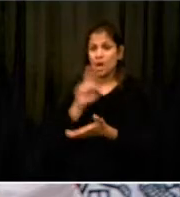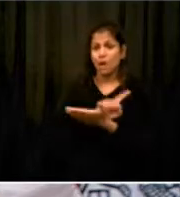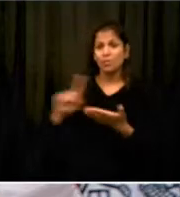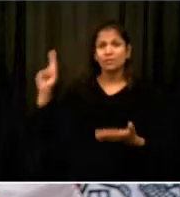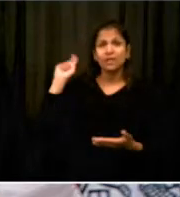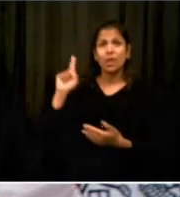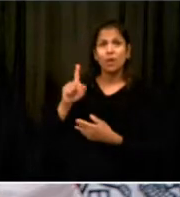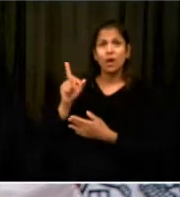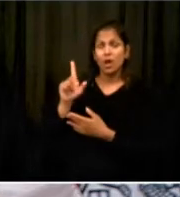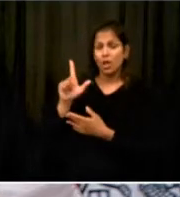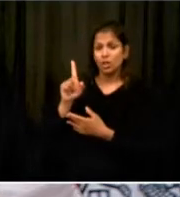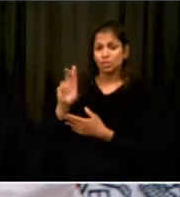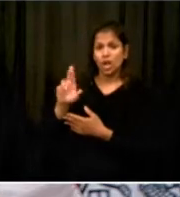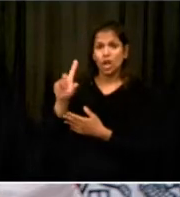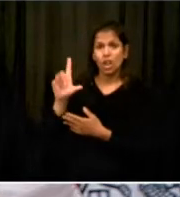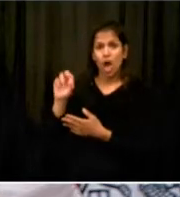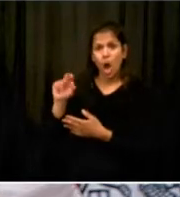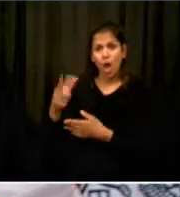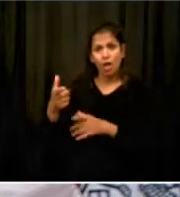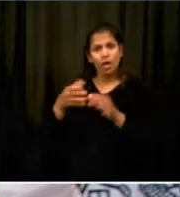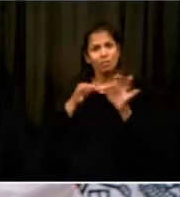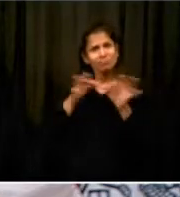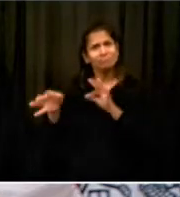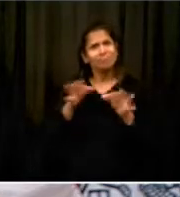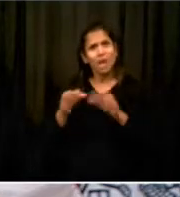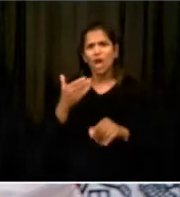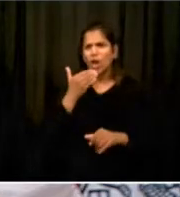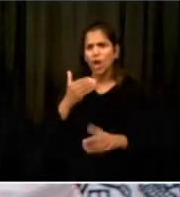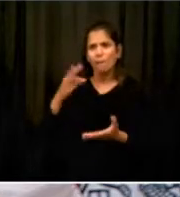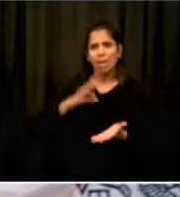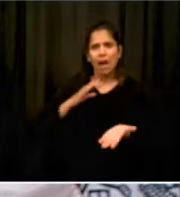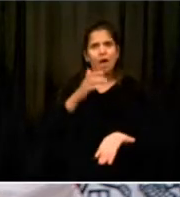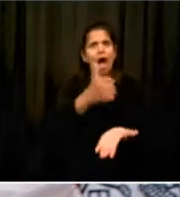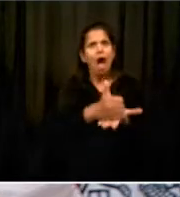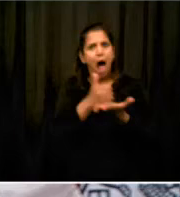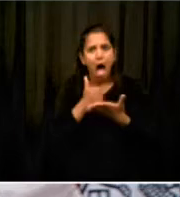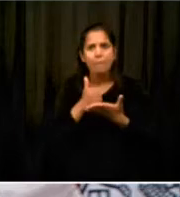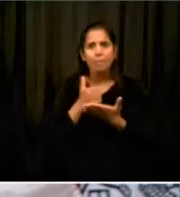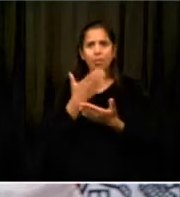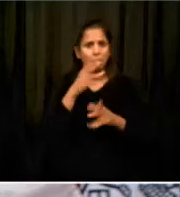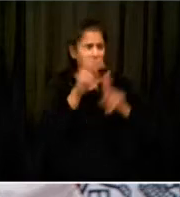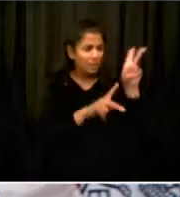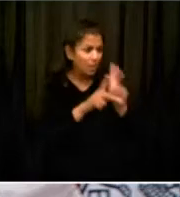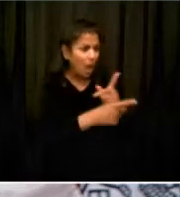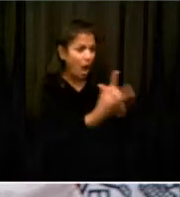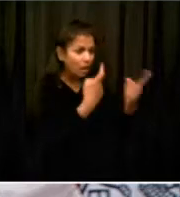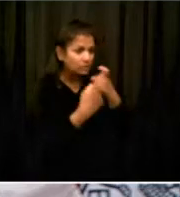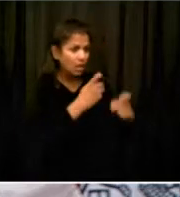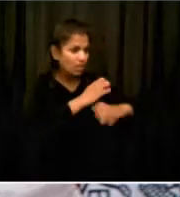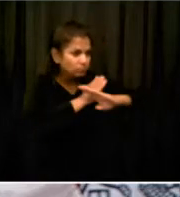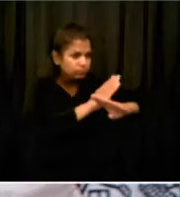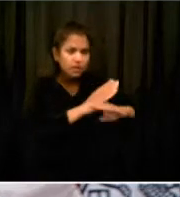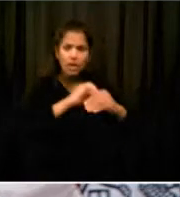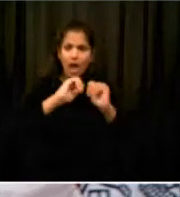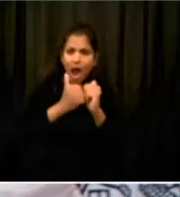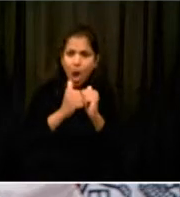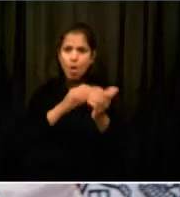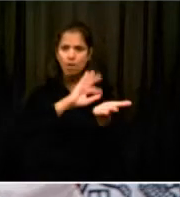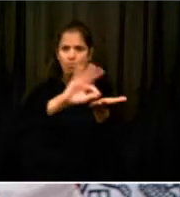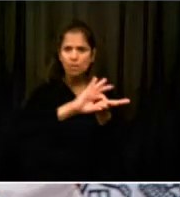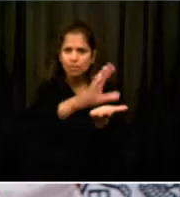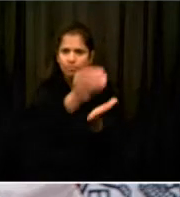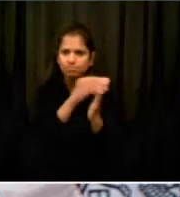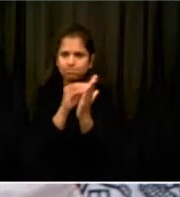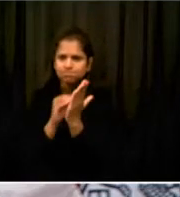of test and trace. It's playing a crucial role in addressing people coming in from outside the city who need to be followed up on and